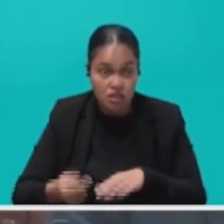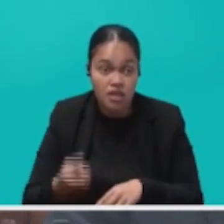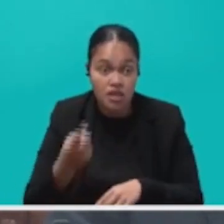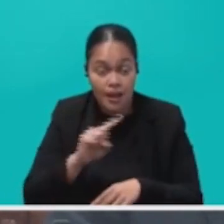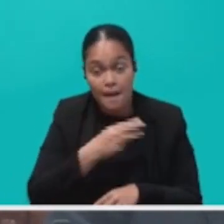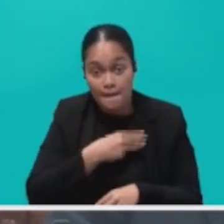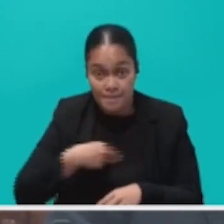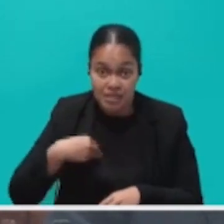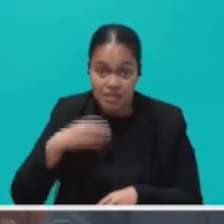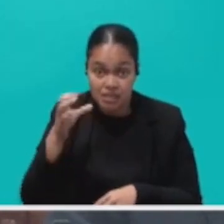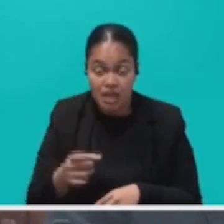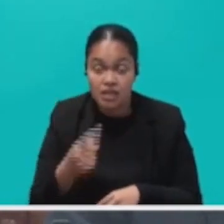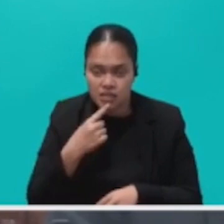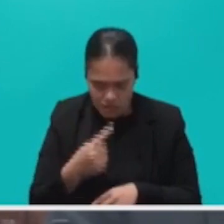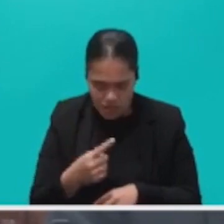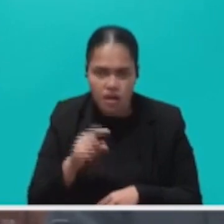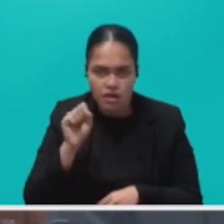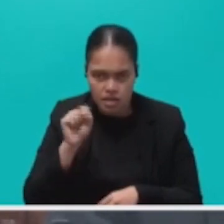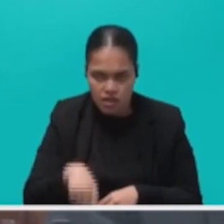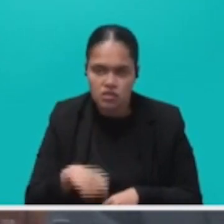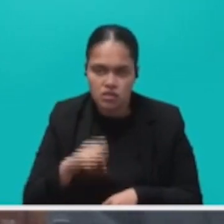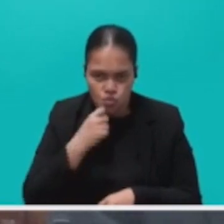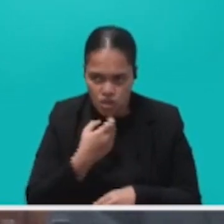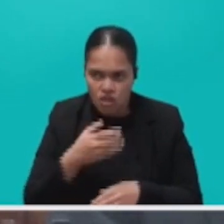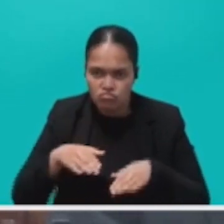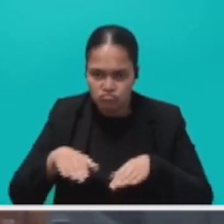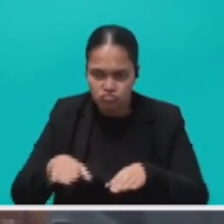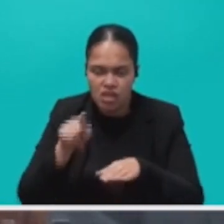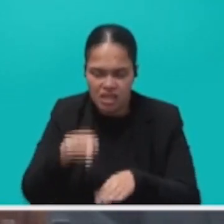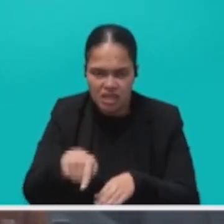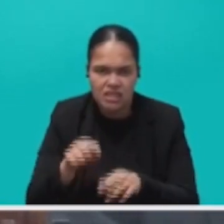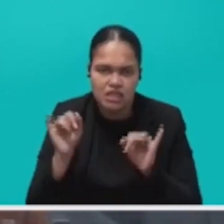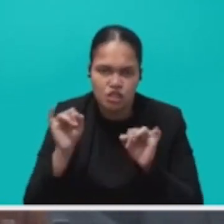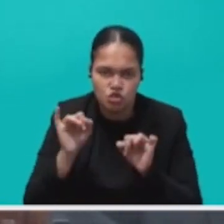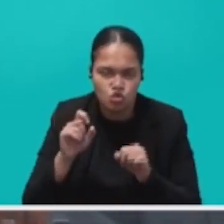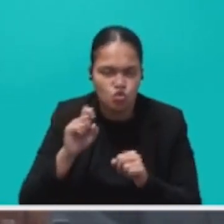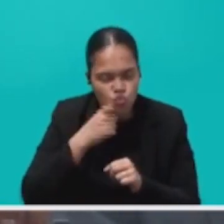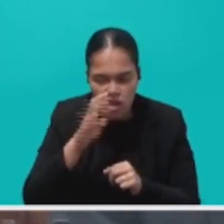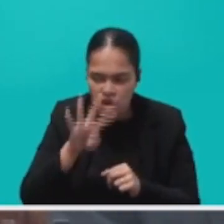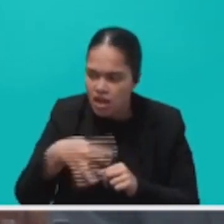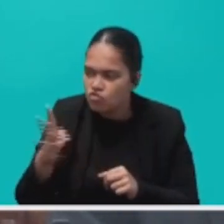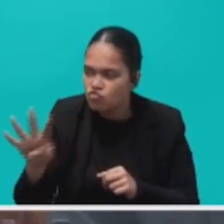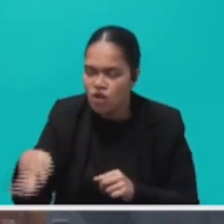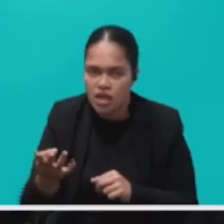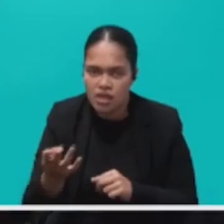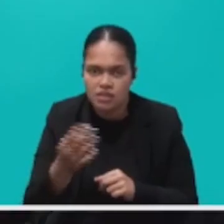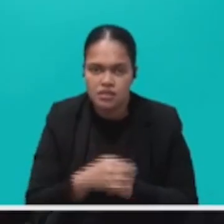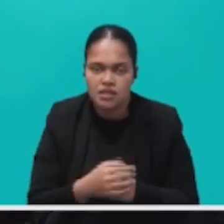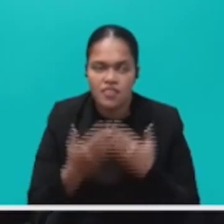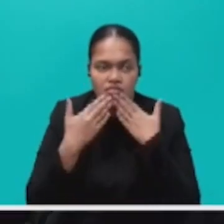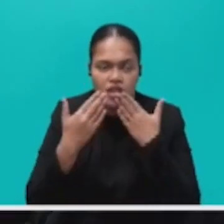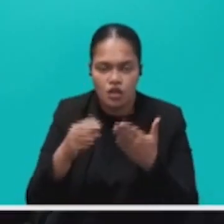is on track, and these issues will be addressed as quickly as possible. Thank you, Mr. Speaker.